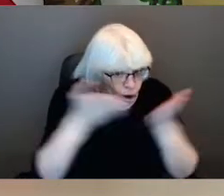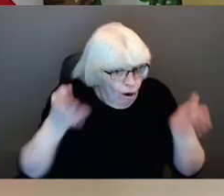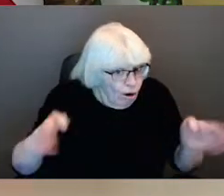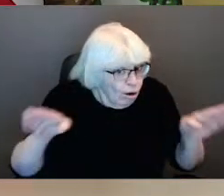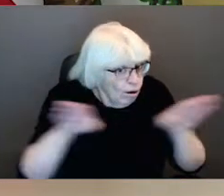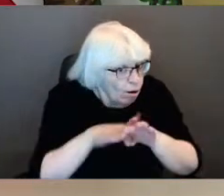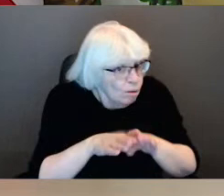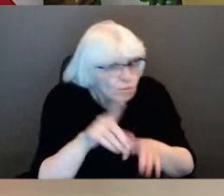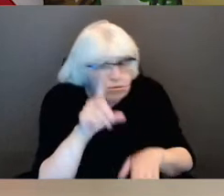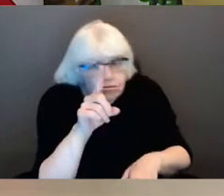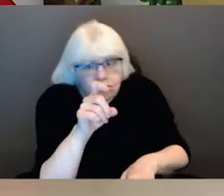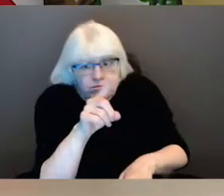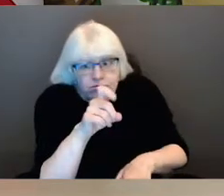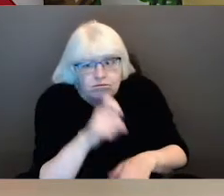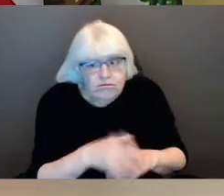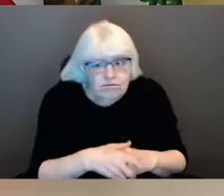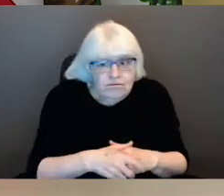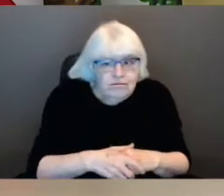Carrie,